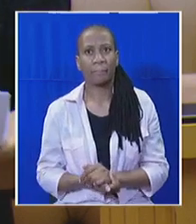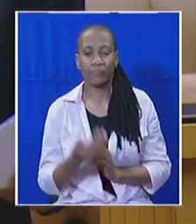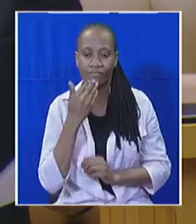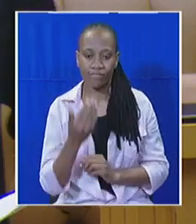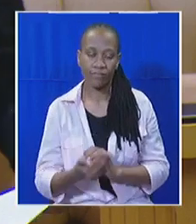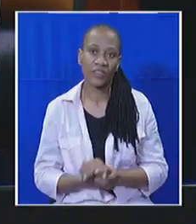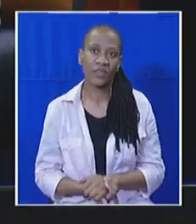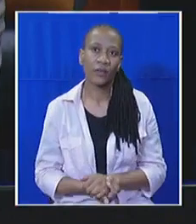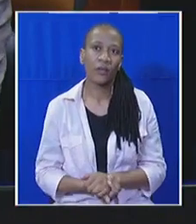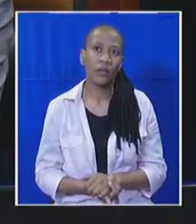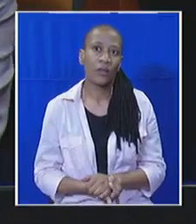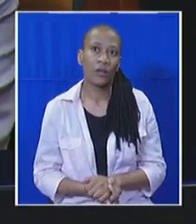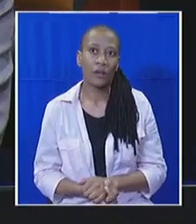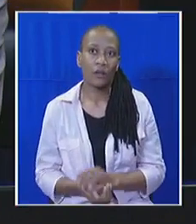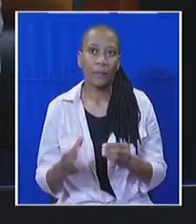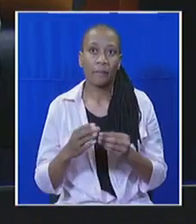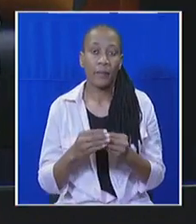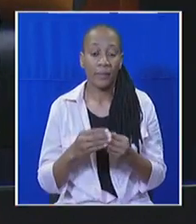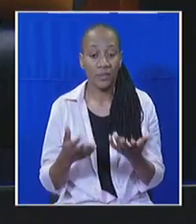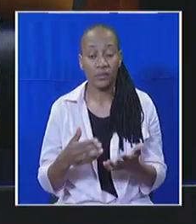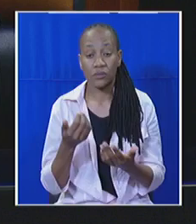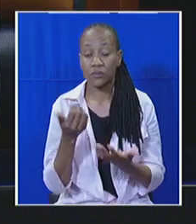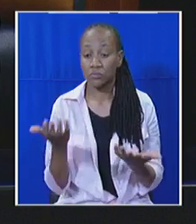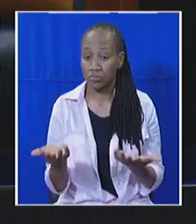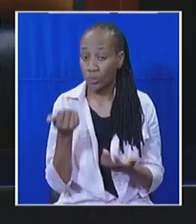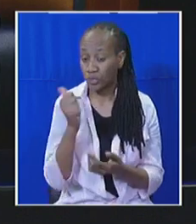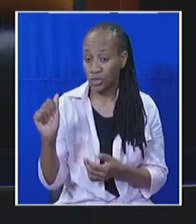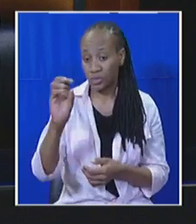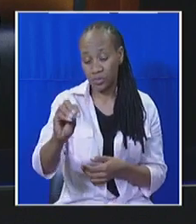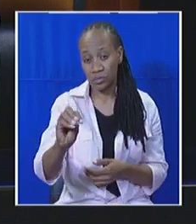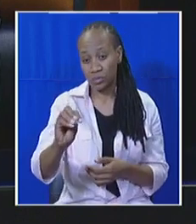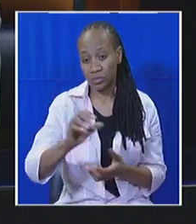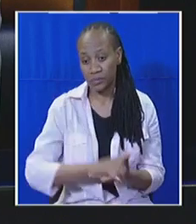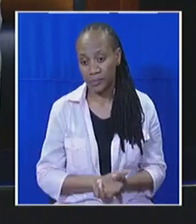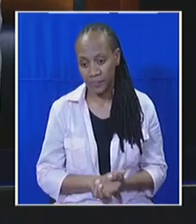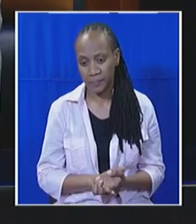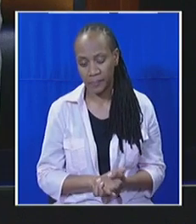move. Honourable members, I now put the motion. Are there any objections?